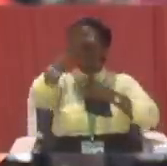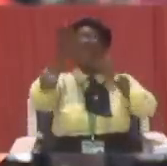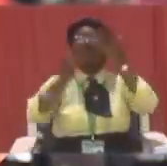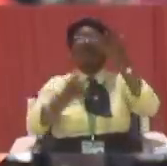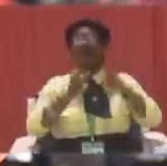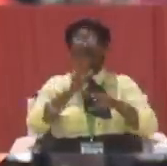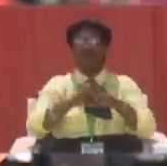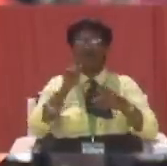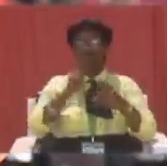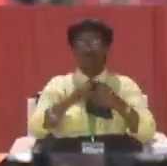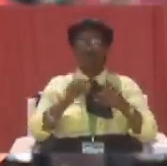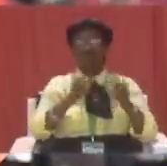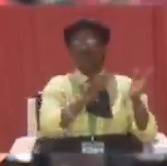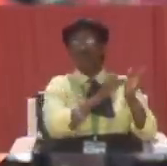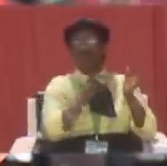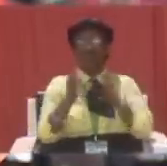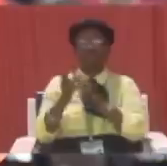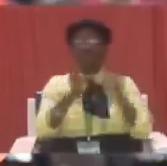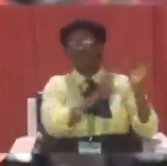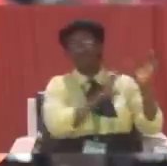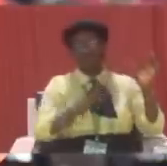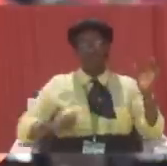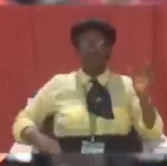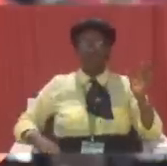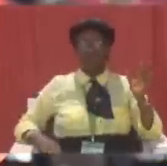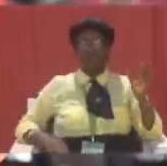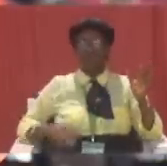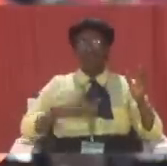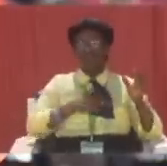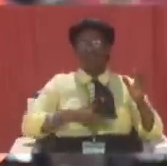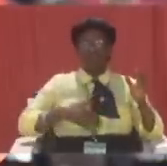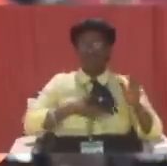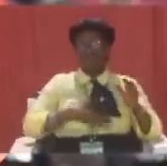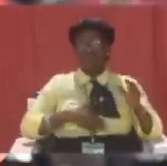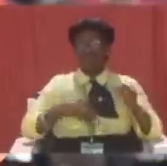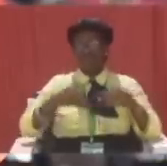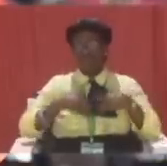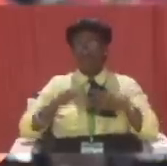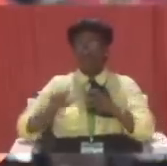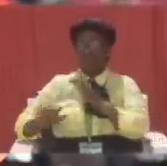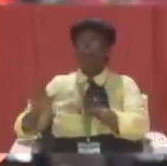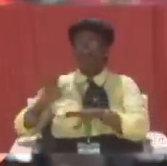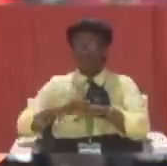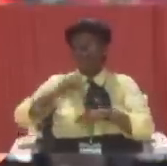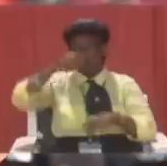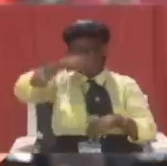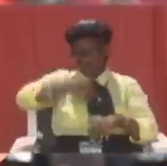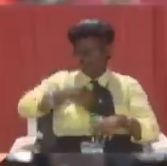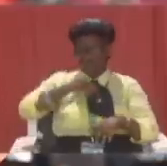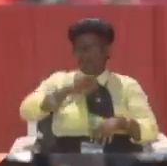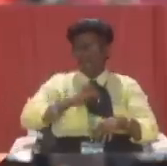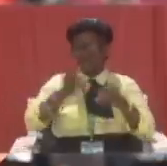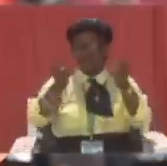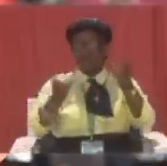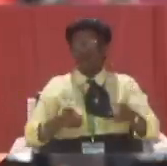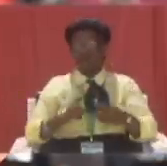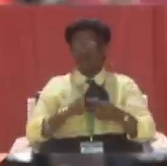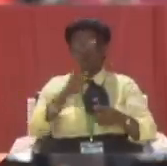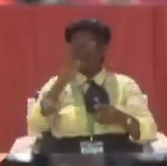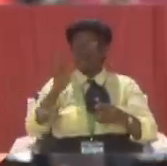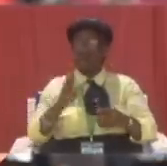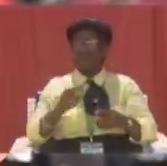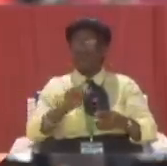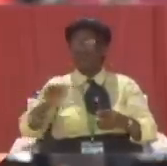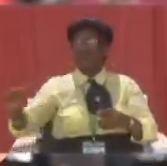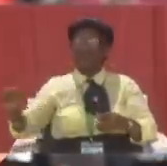me. I want to be for a good sign and a good wonder. Save my soul. Let